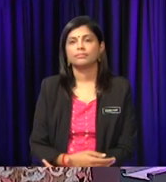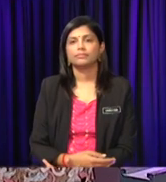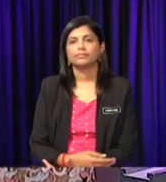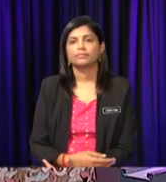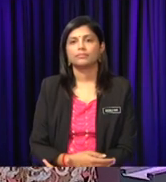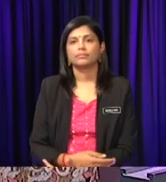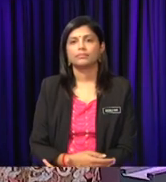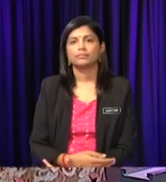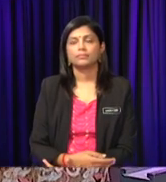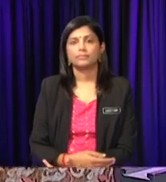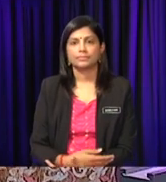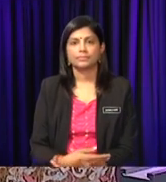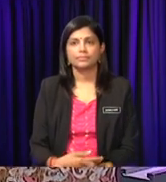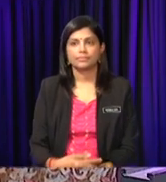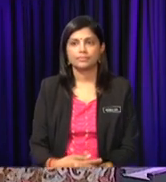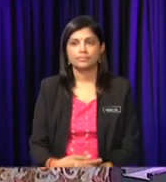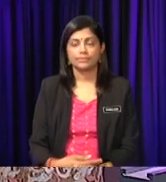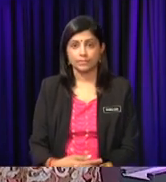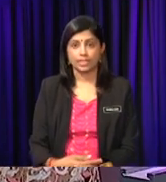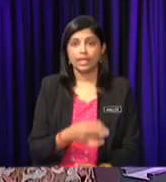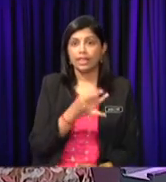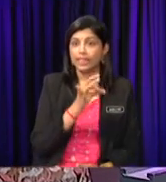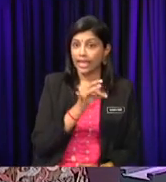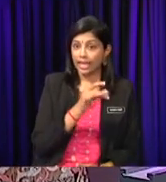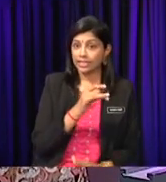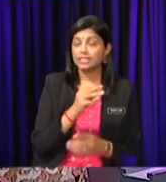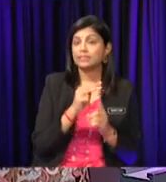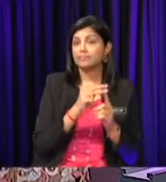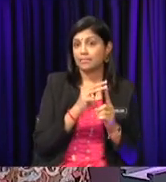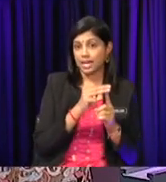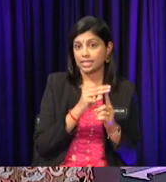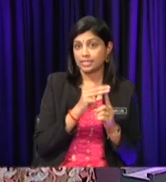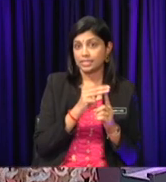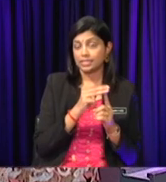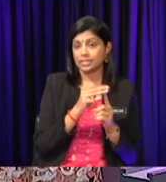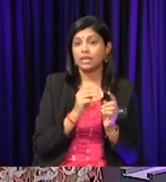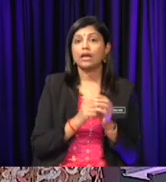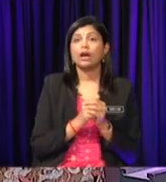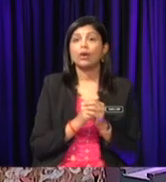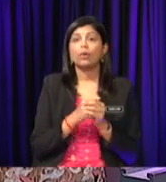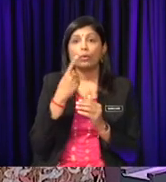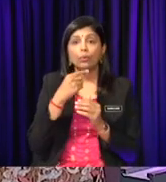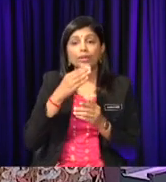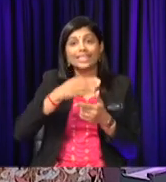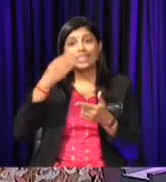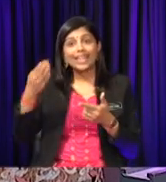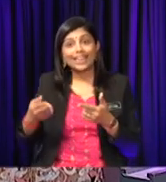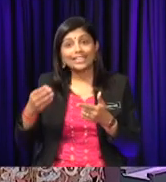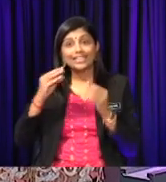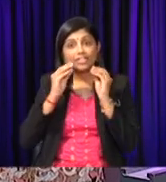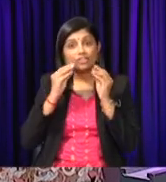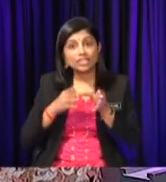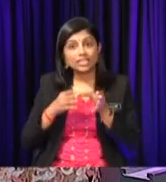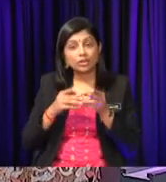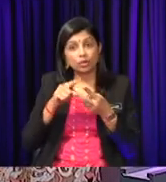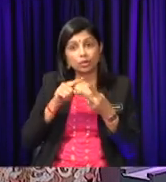we are not allowed to. But I'm pretty sure your teachers at school will inform you of all the main points or